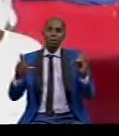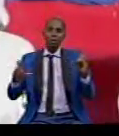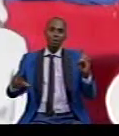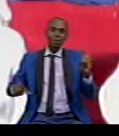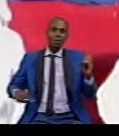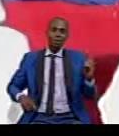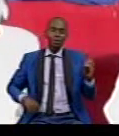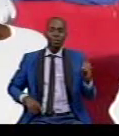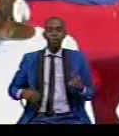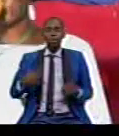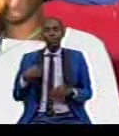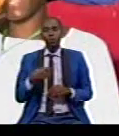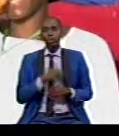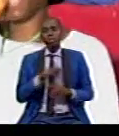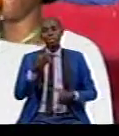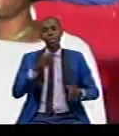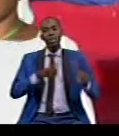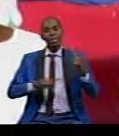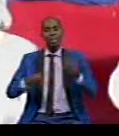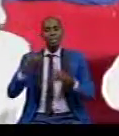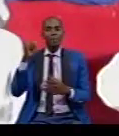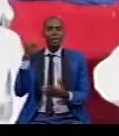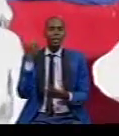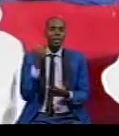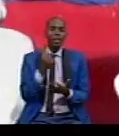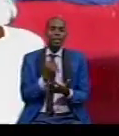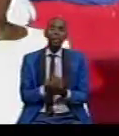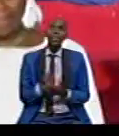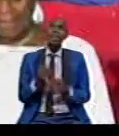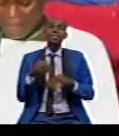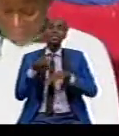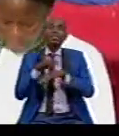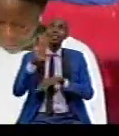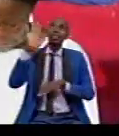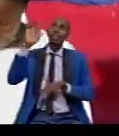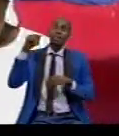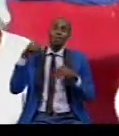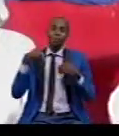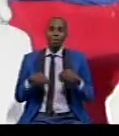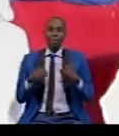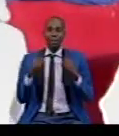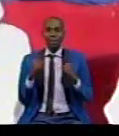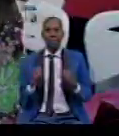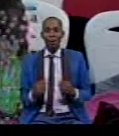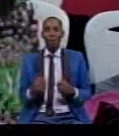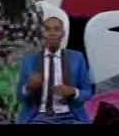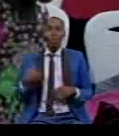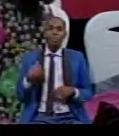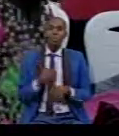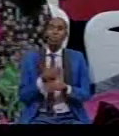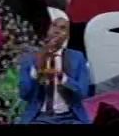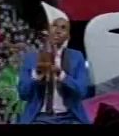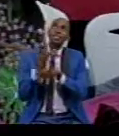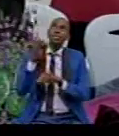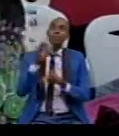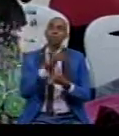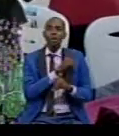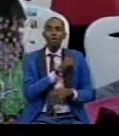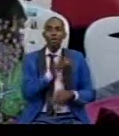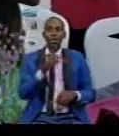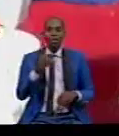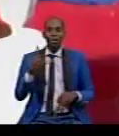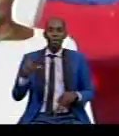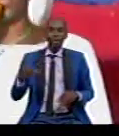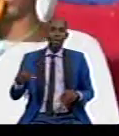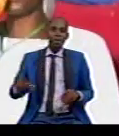compassionate Christ with complete cure. By your head we pray, Father, in the